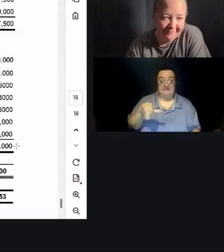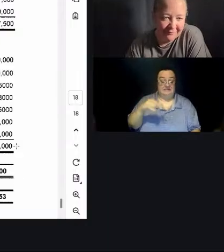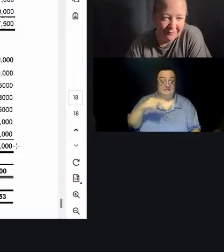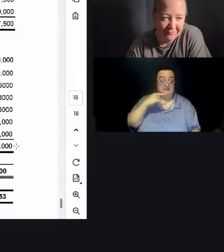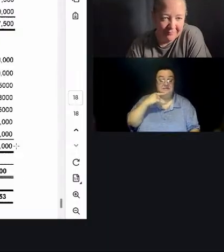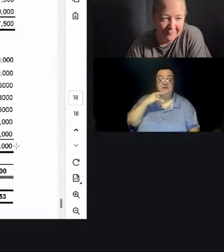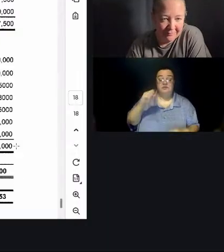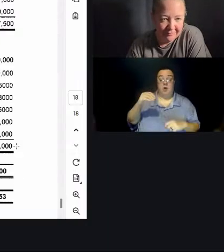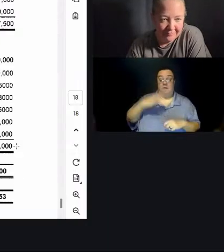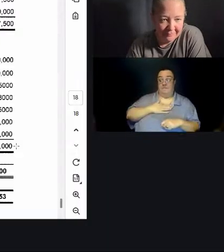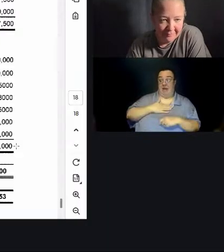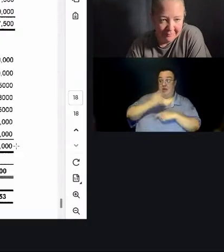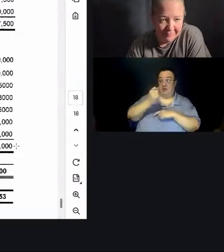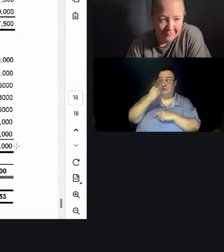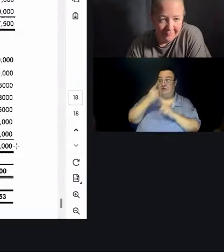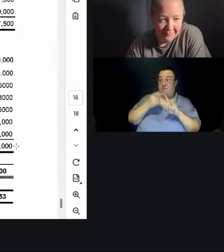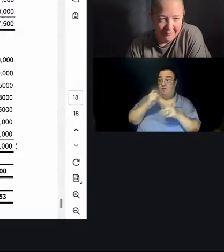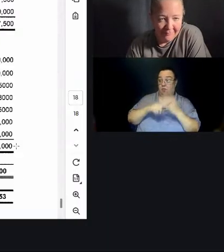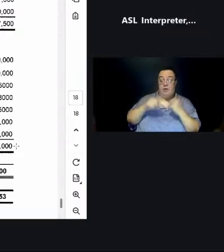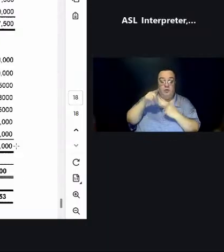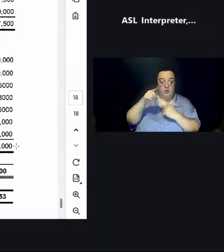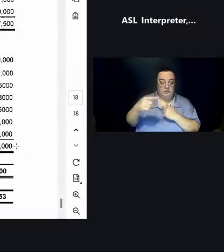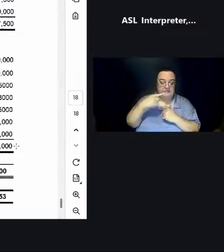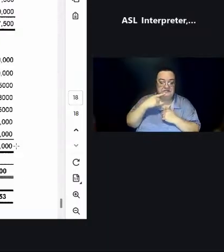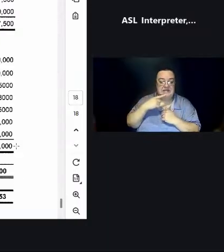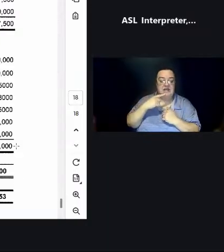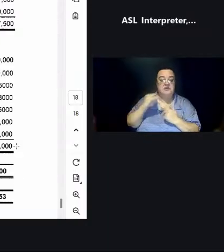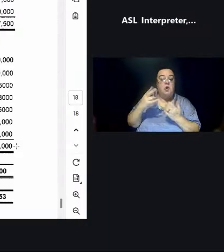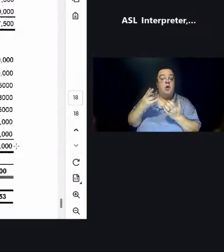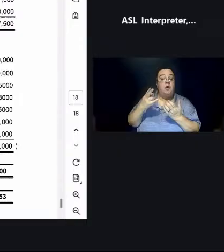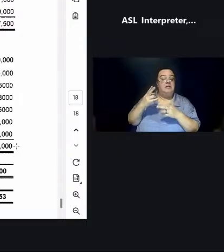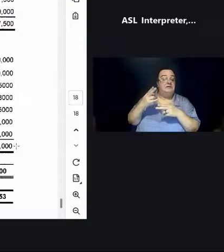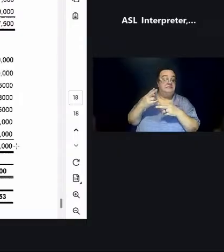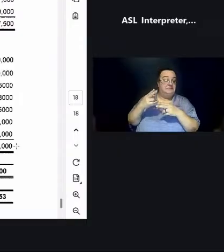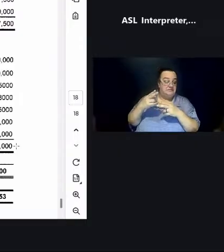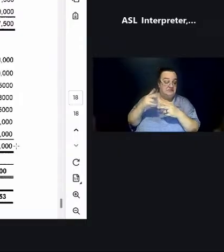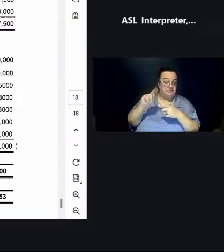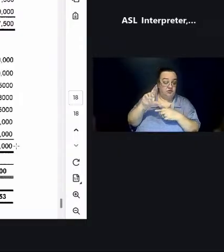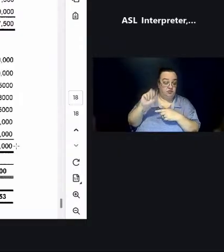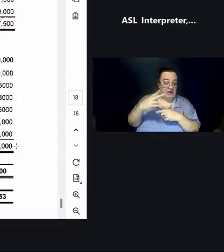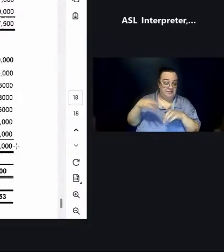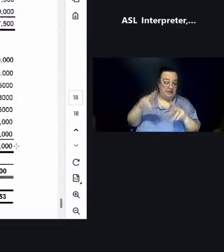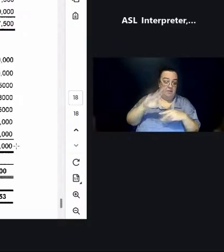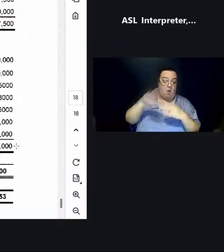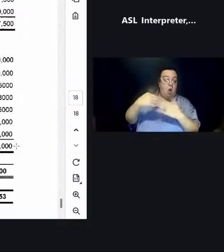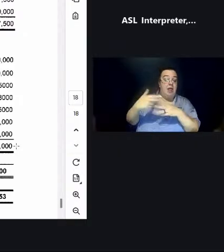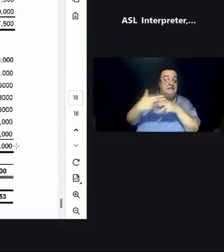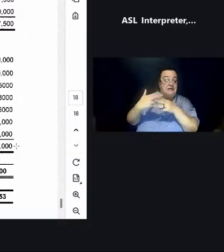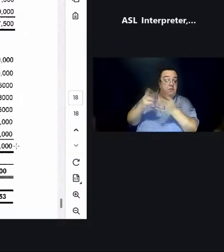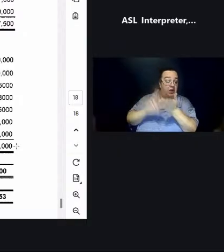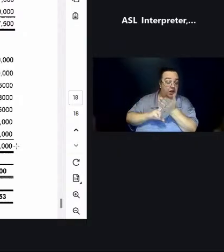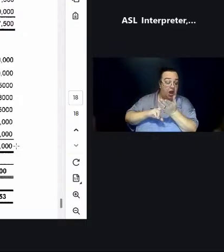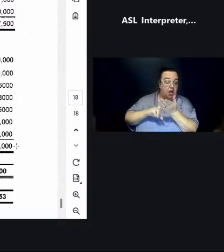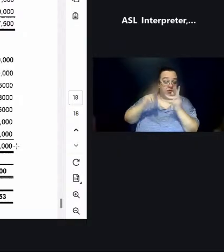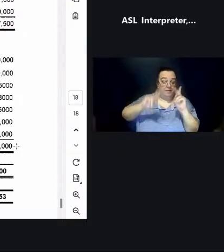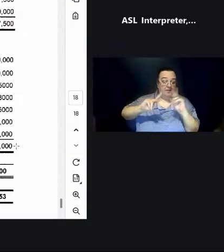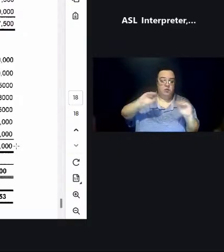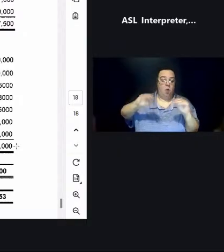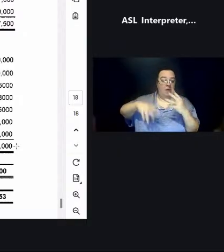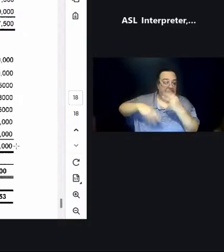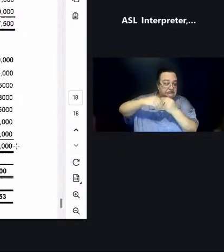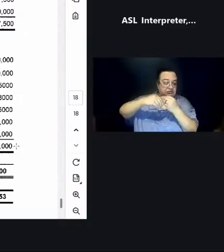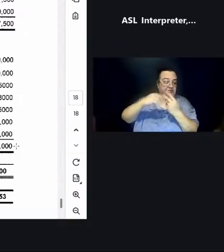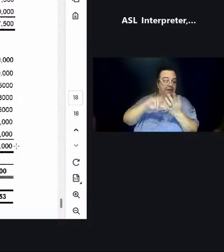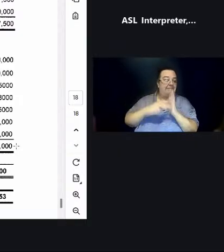all temp contract people, so there's no addition, other than the man hours, there's no extra staff